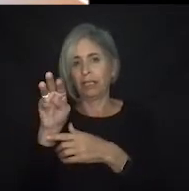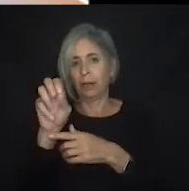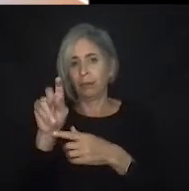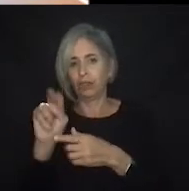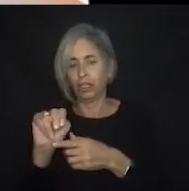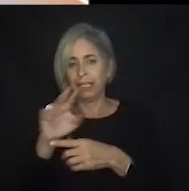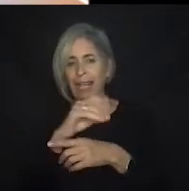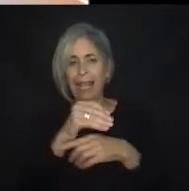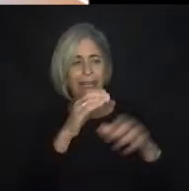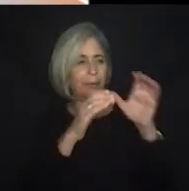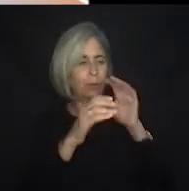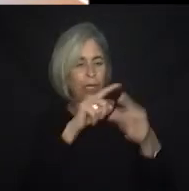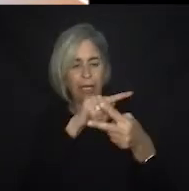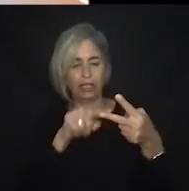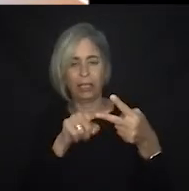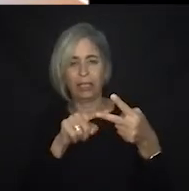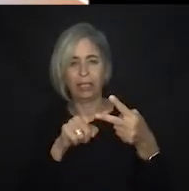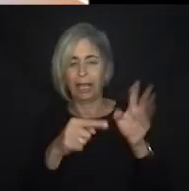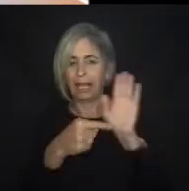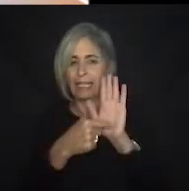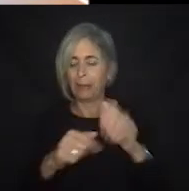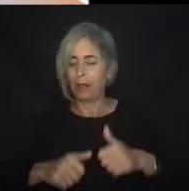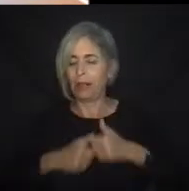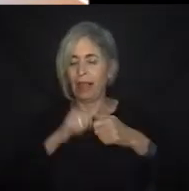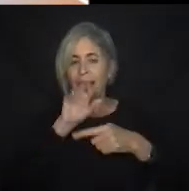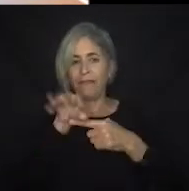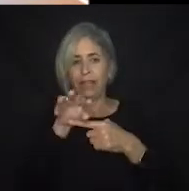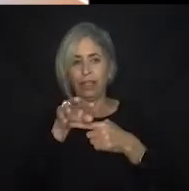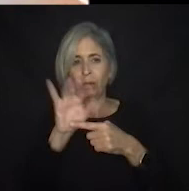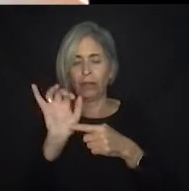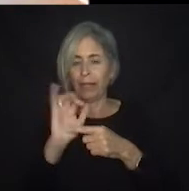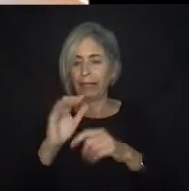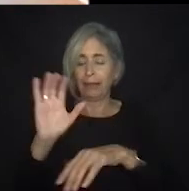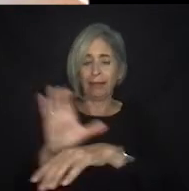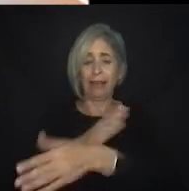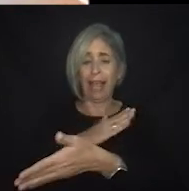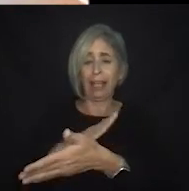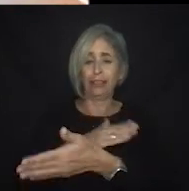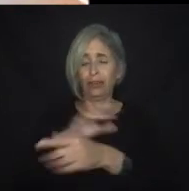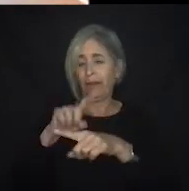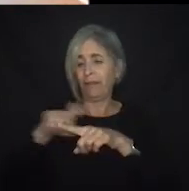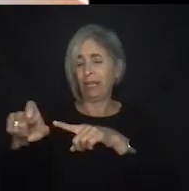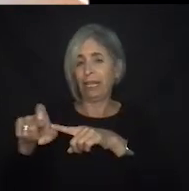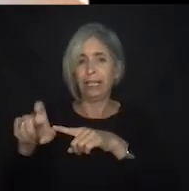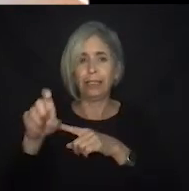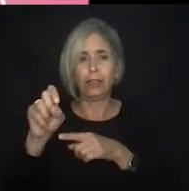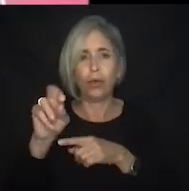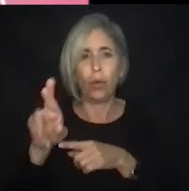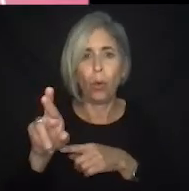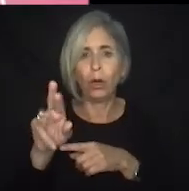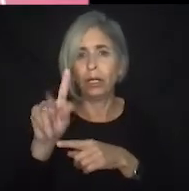and communication. An example of live video are things like concert feeds or Twitch streams.